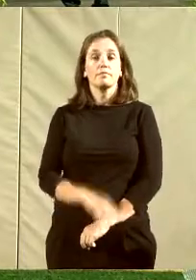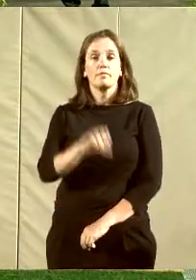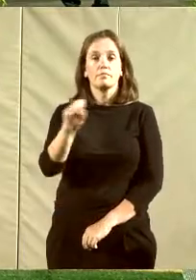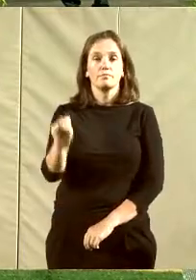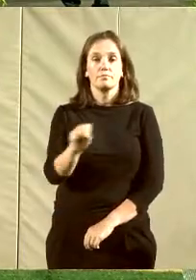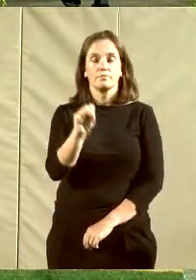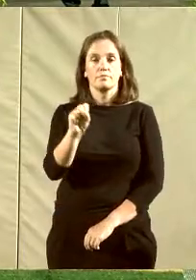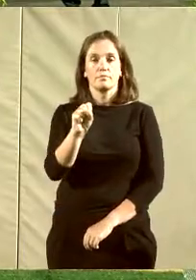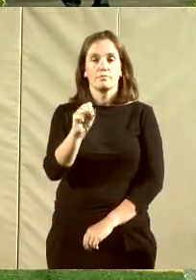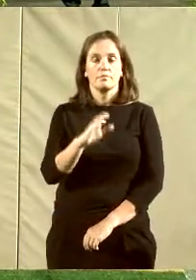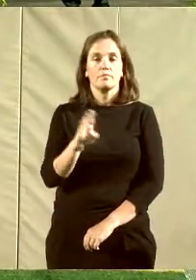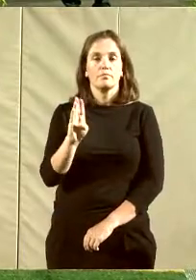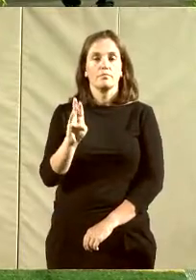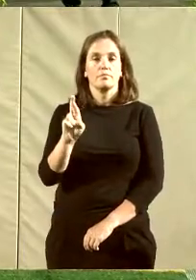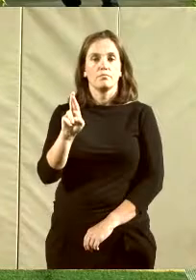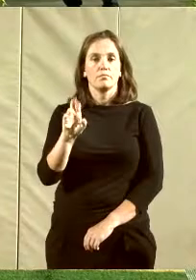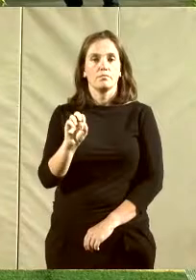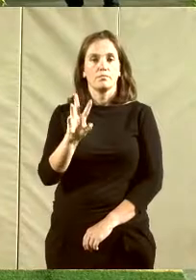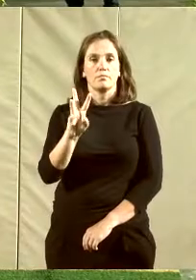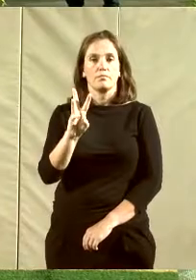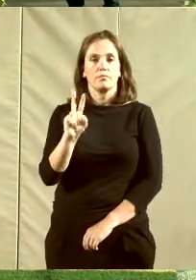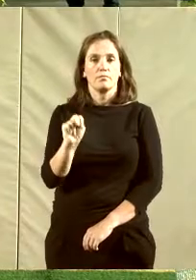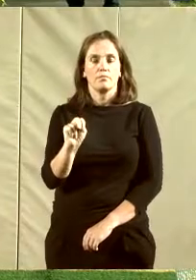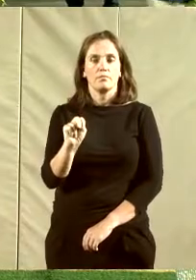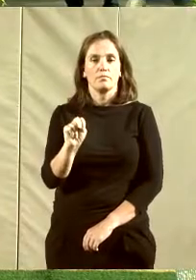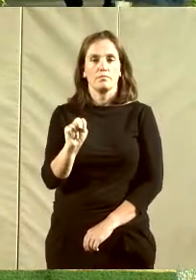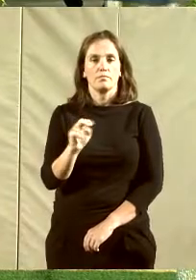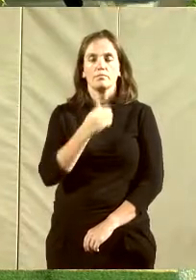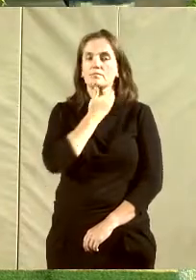Savannah Marie Brown.